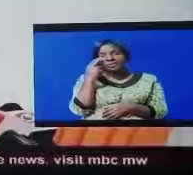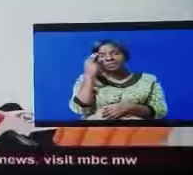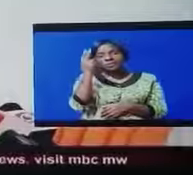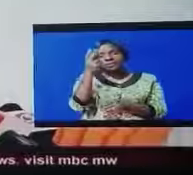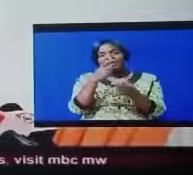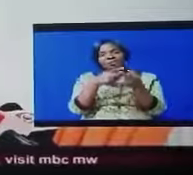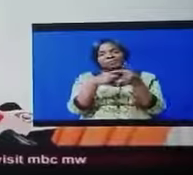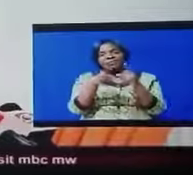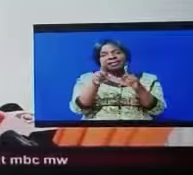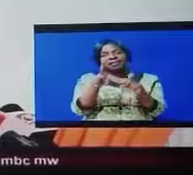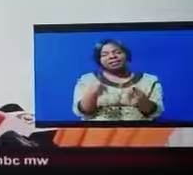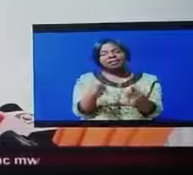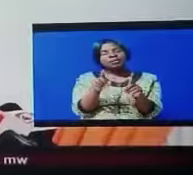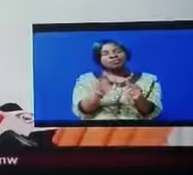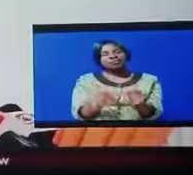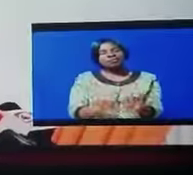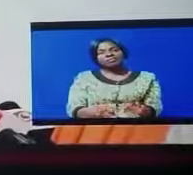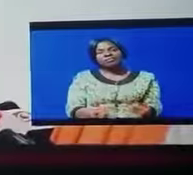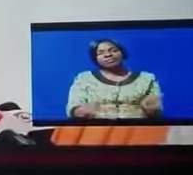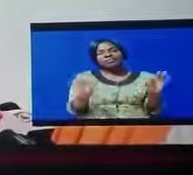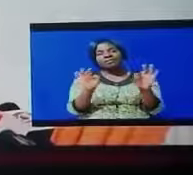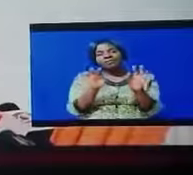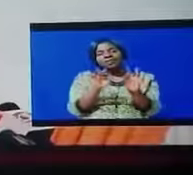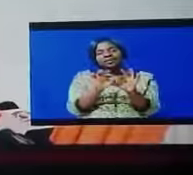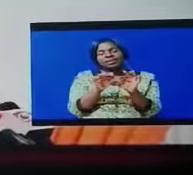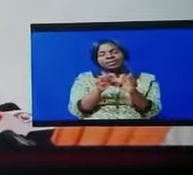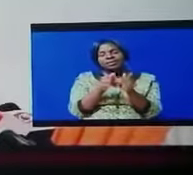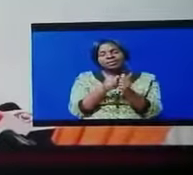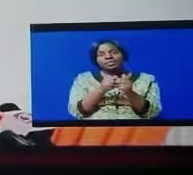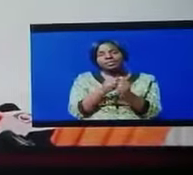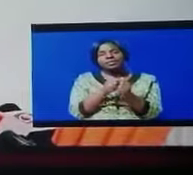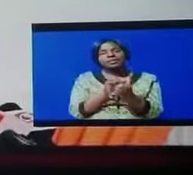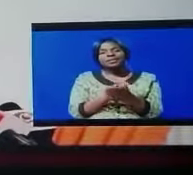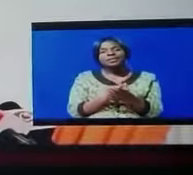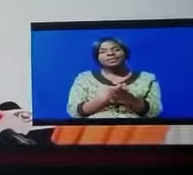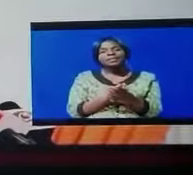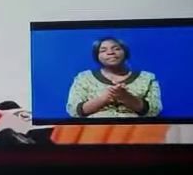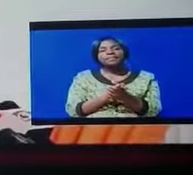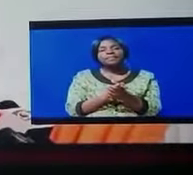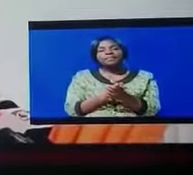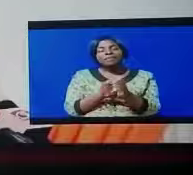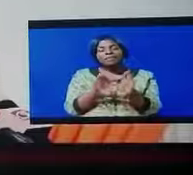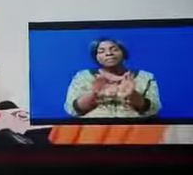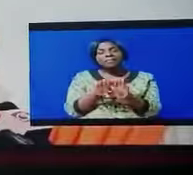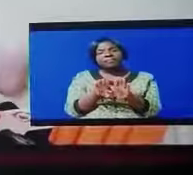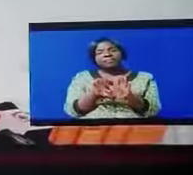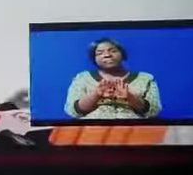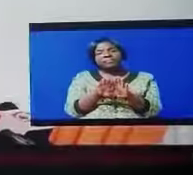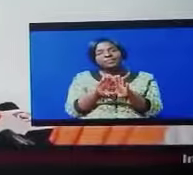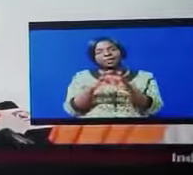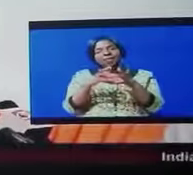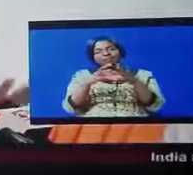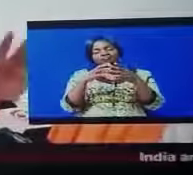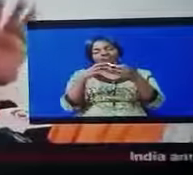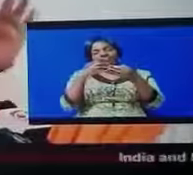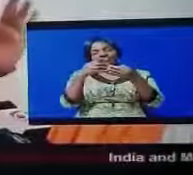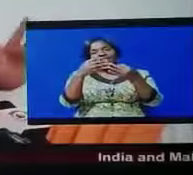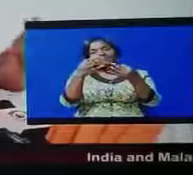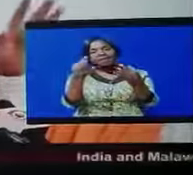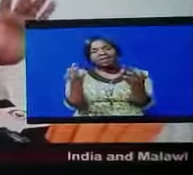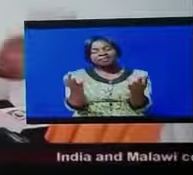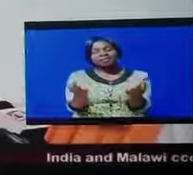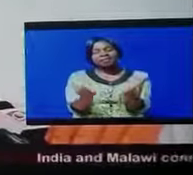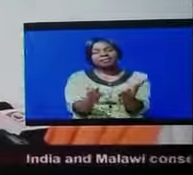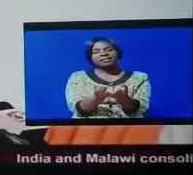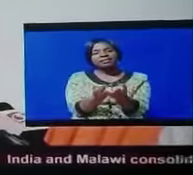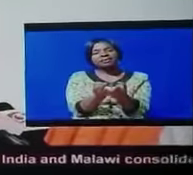and others. For those who have large heart, the entire world is just a large family. That is the